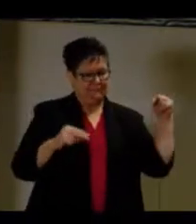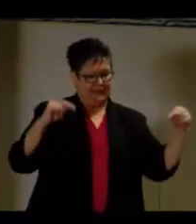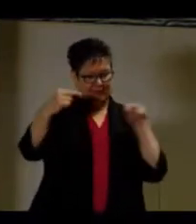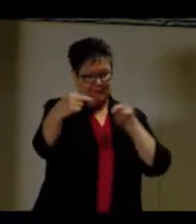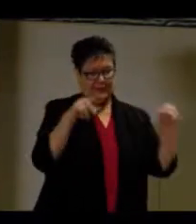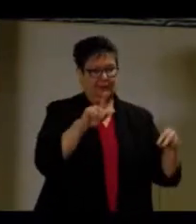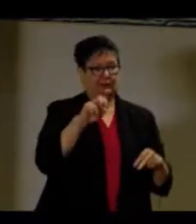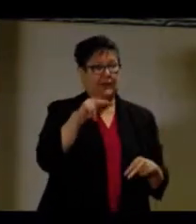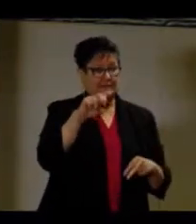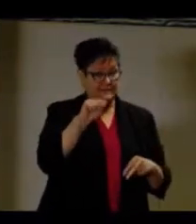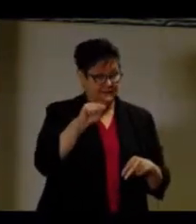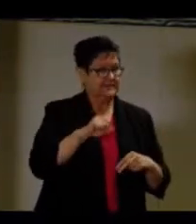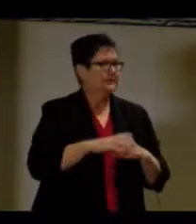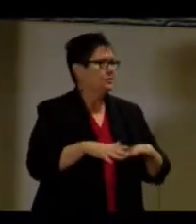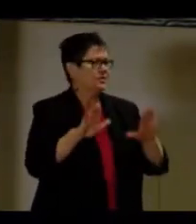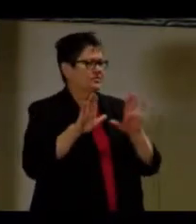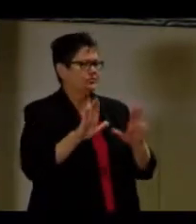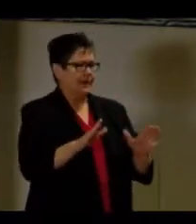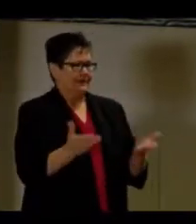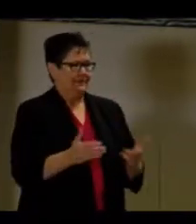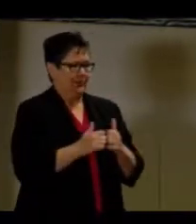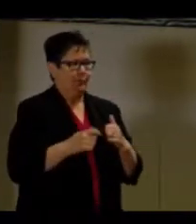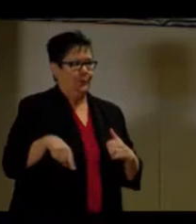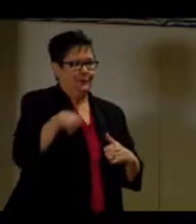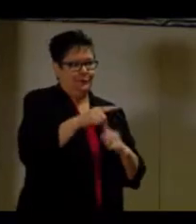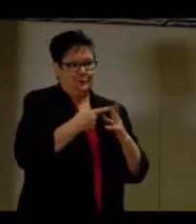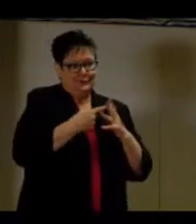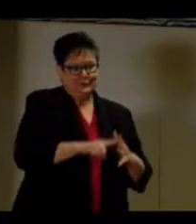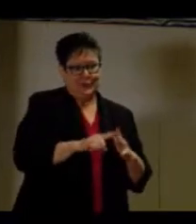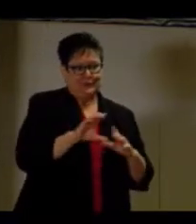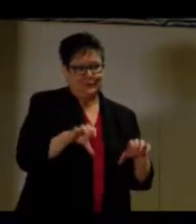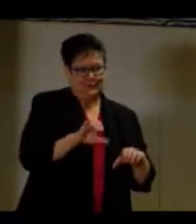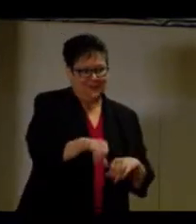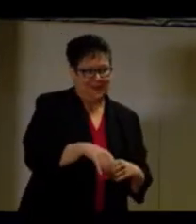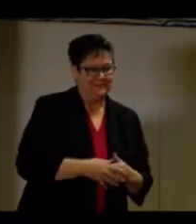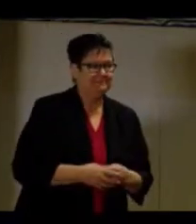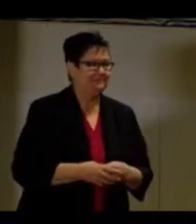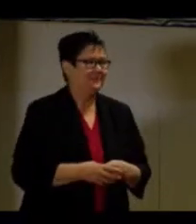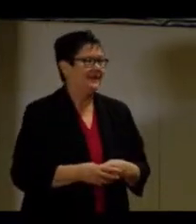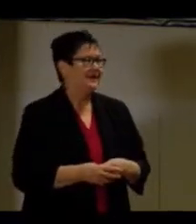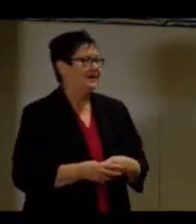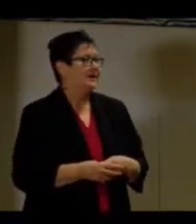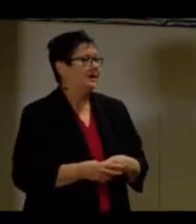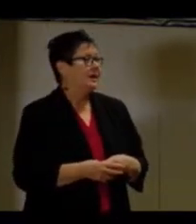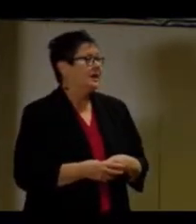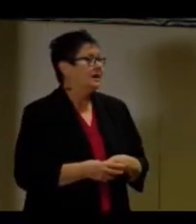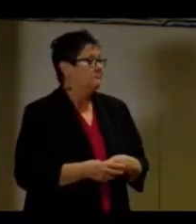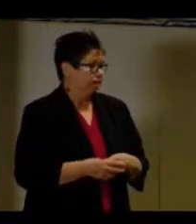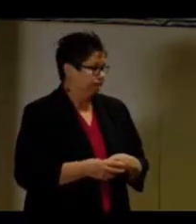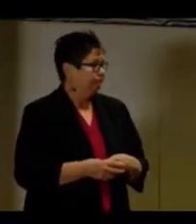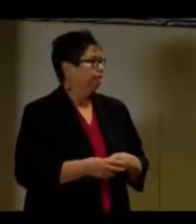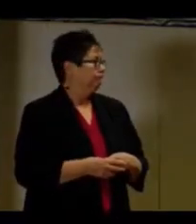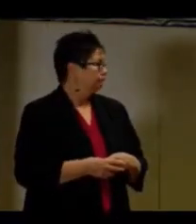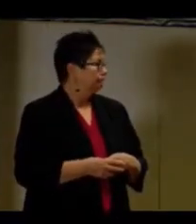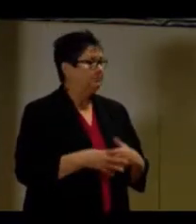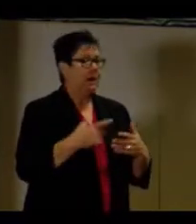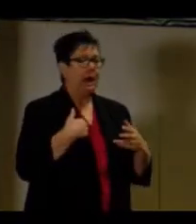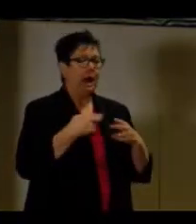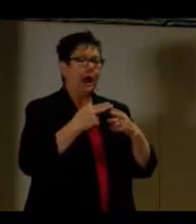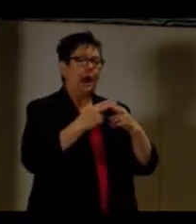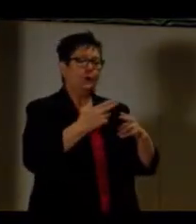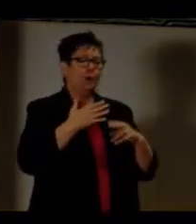guys are starting to do that. So I call this